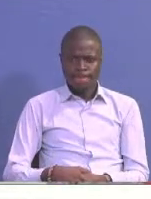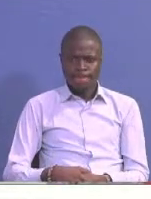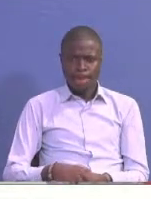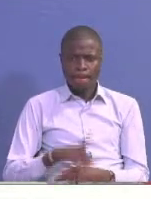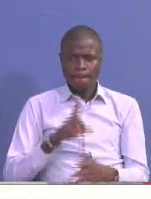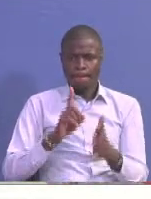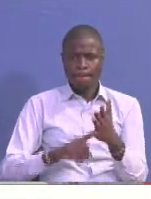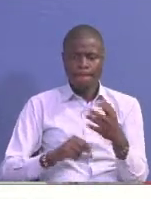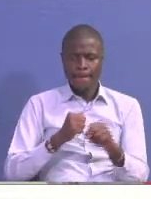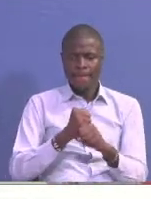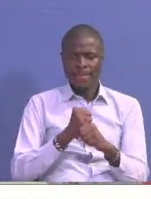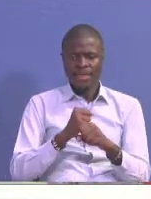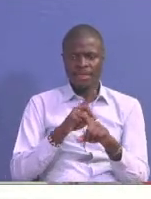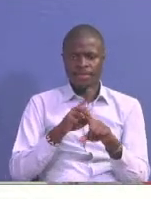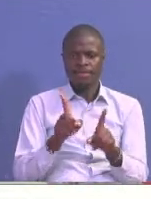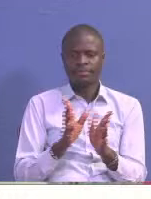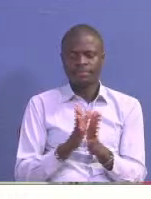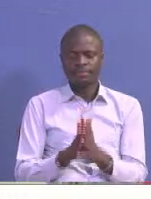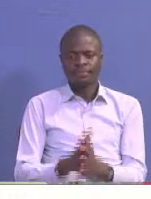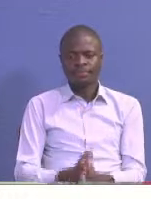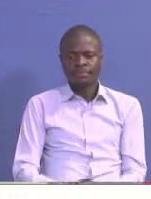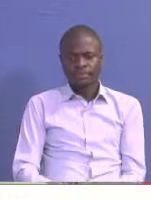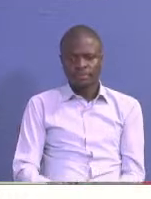what makes a difference.